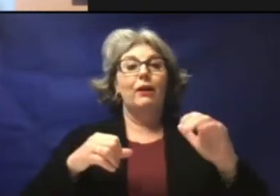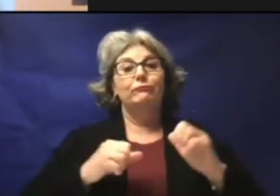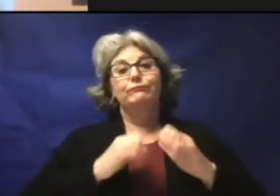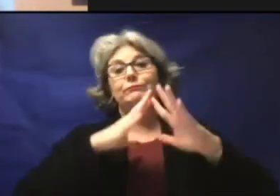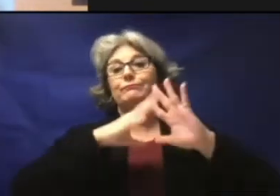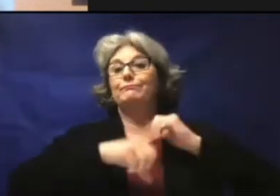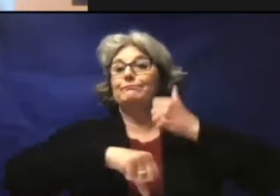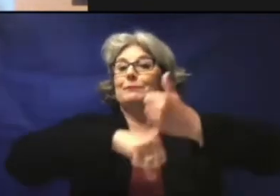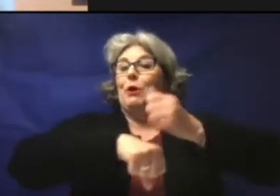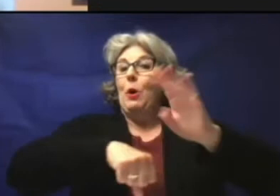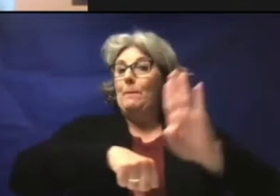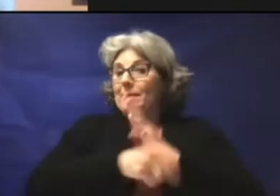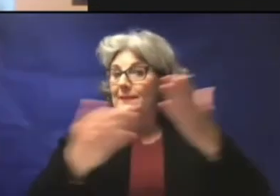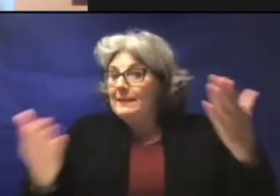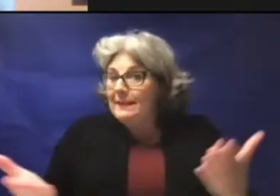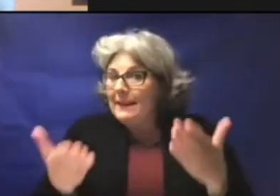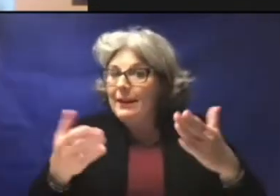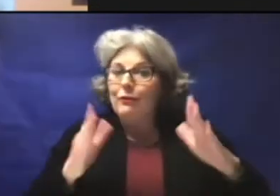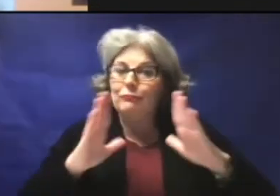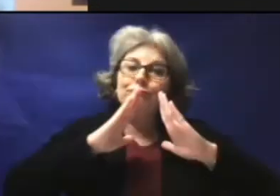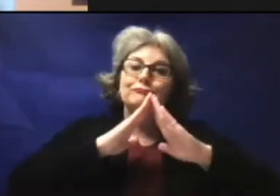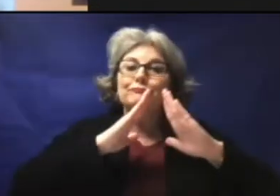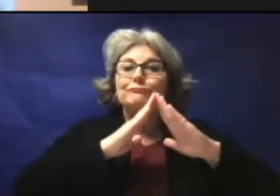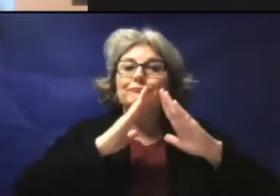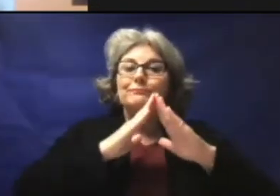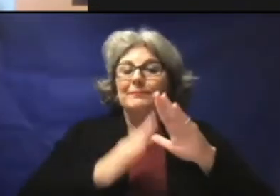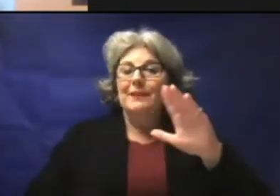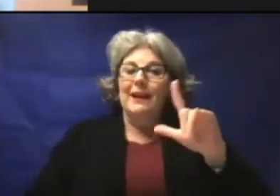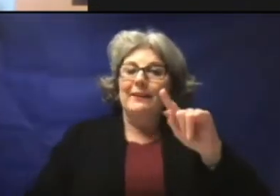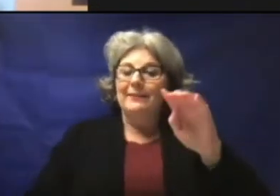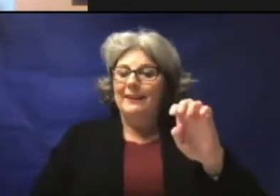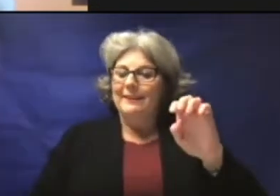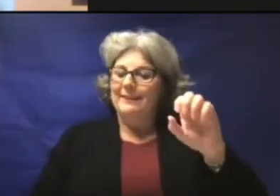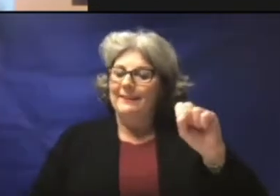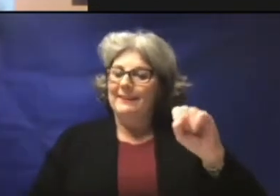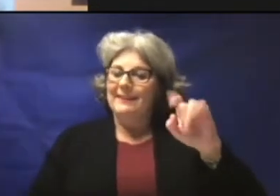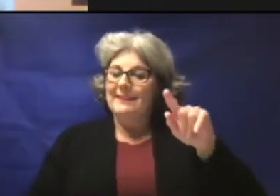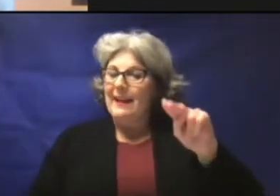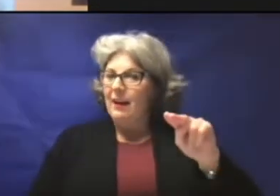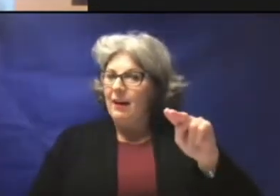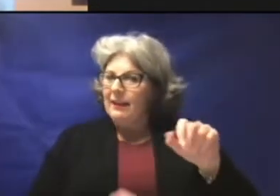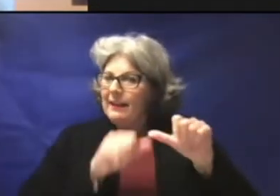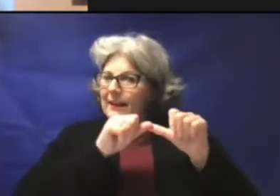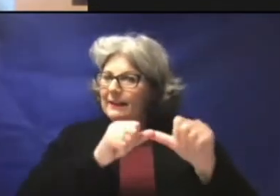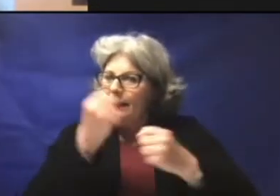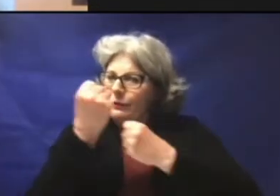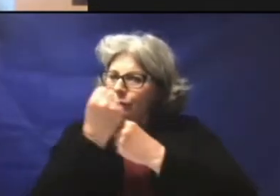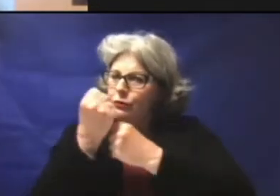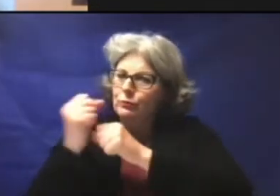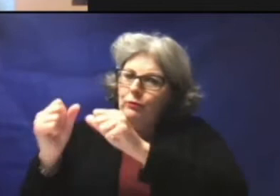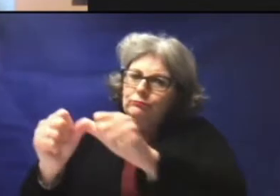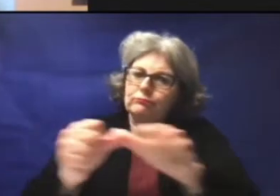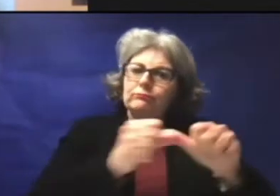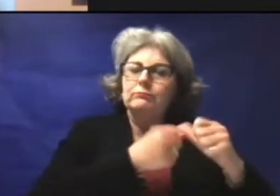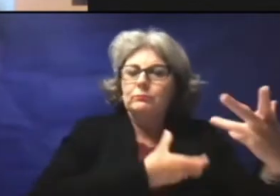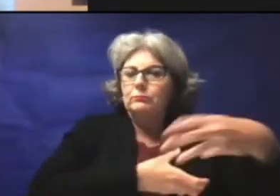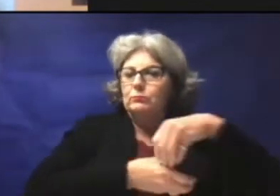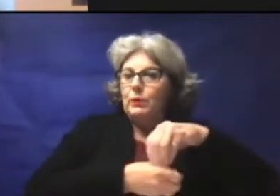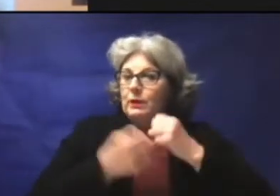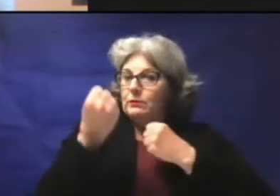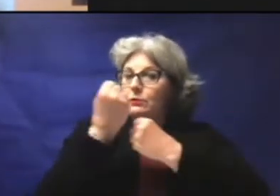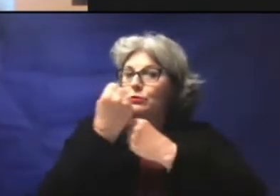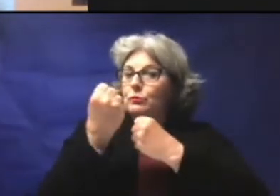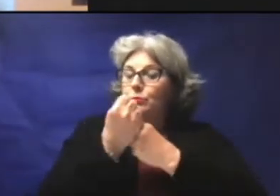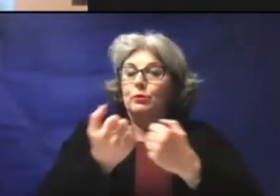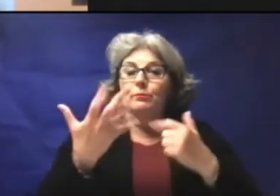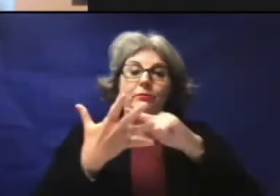are business owners right here in our little town of Little Saigon. And what we need to do is continue to support that, continue to embrace that, and continue to